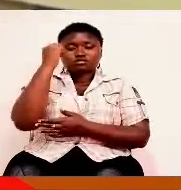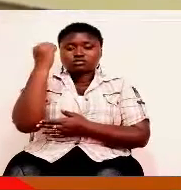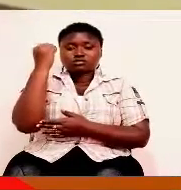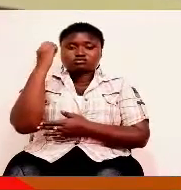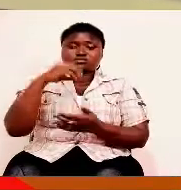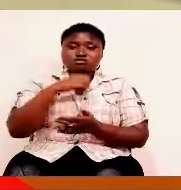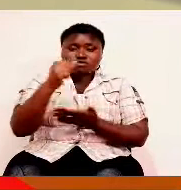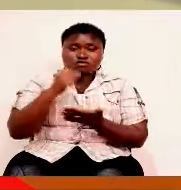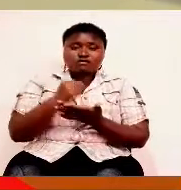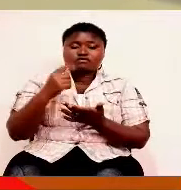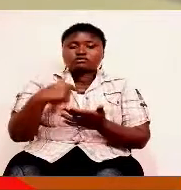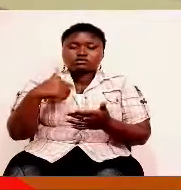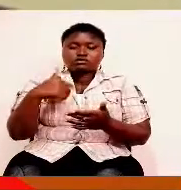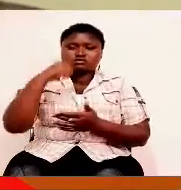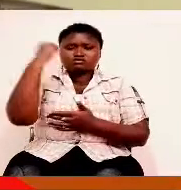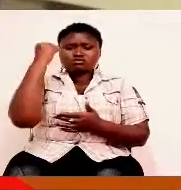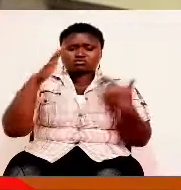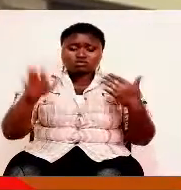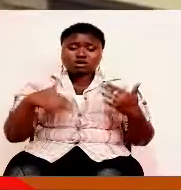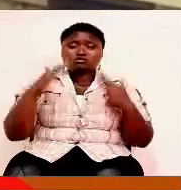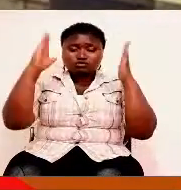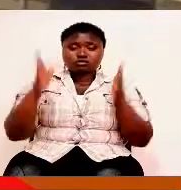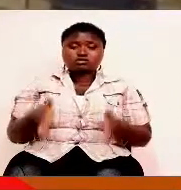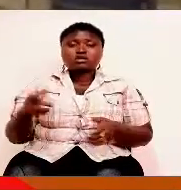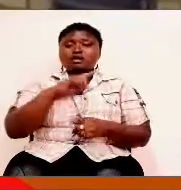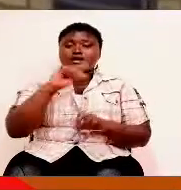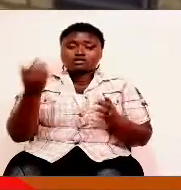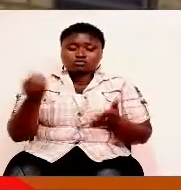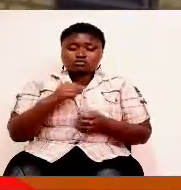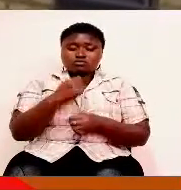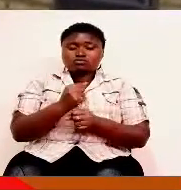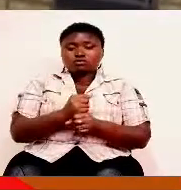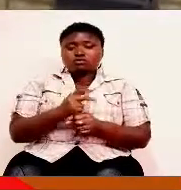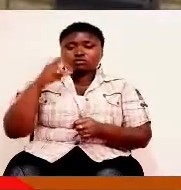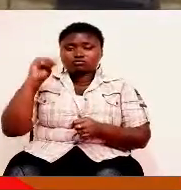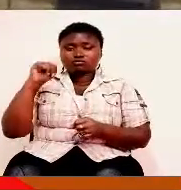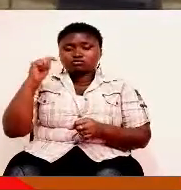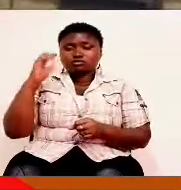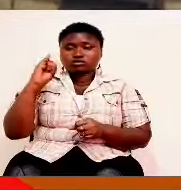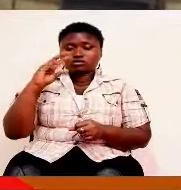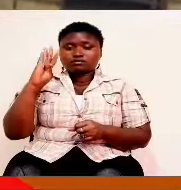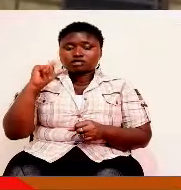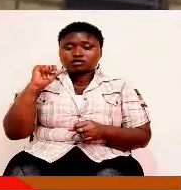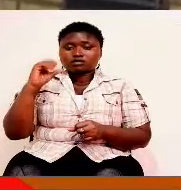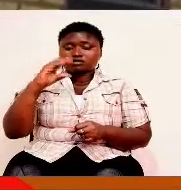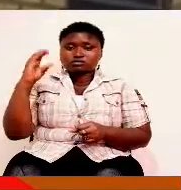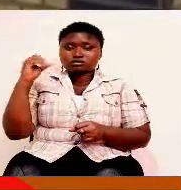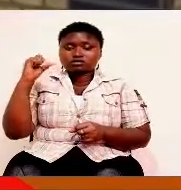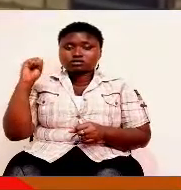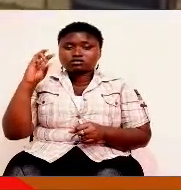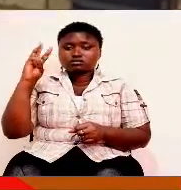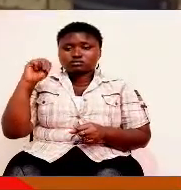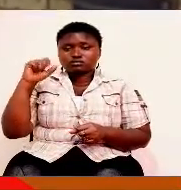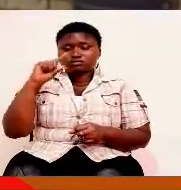do the politics. Let them do their work. But IG Mutyambai, CS Matiangi, PS Kibicho, leave politics